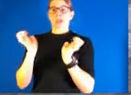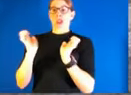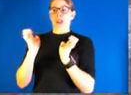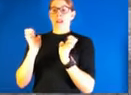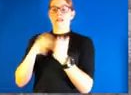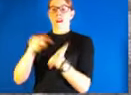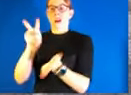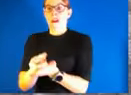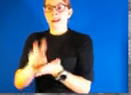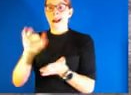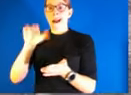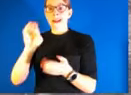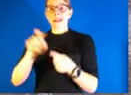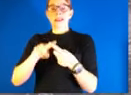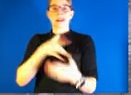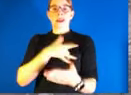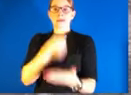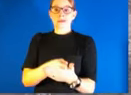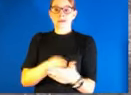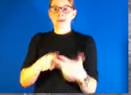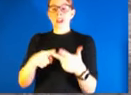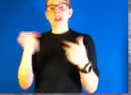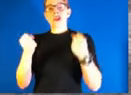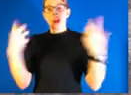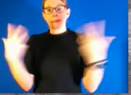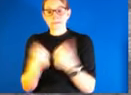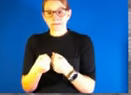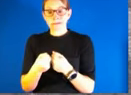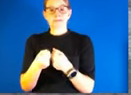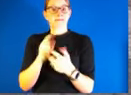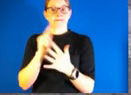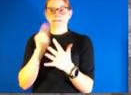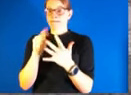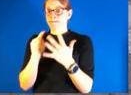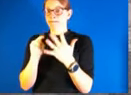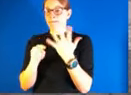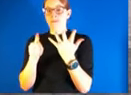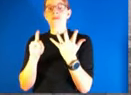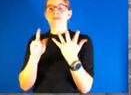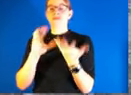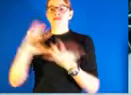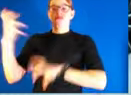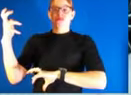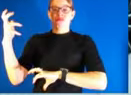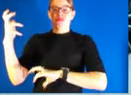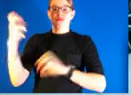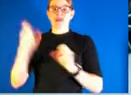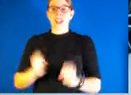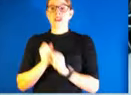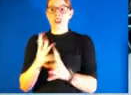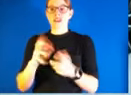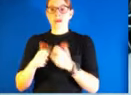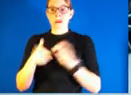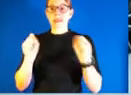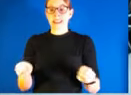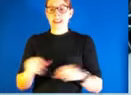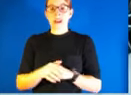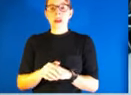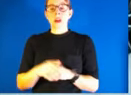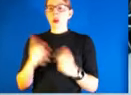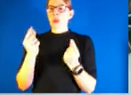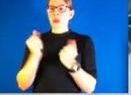heart attacks, car accidents, you name it. It can be a recipe for disaster. What do you do when winter weather comes, and how do